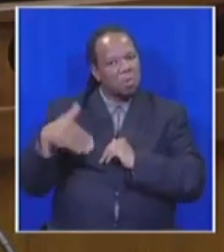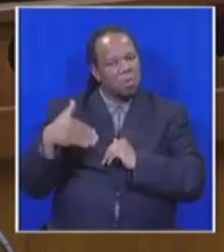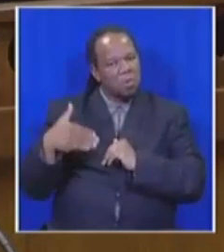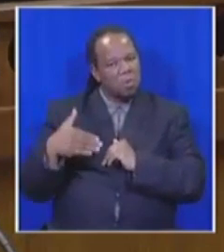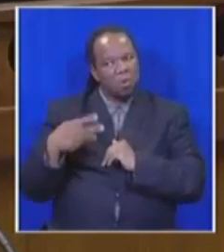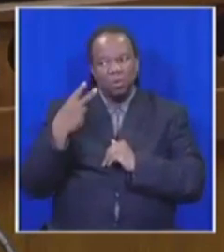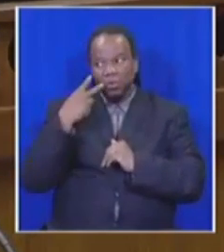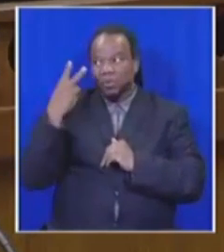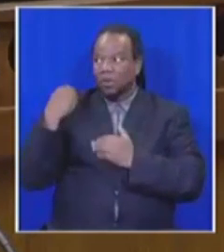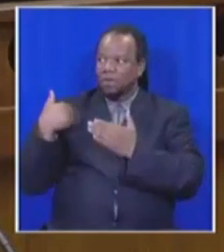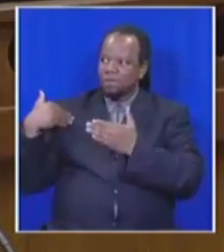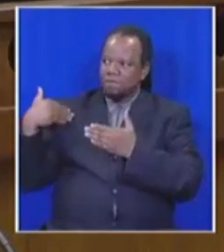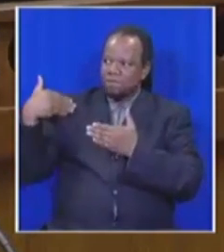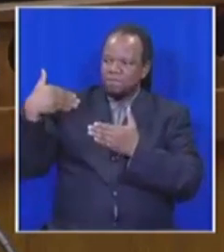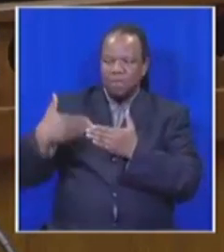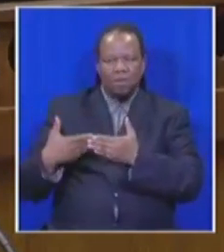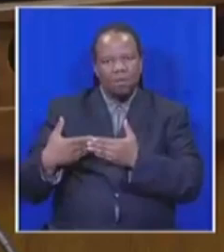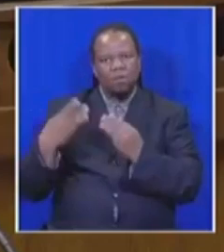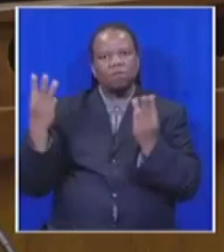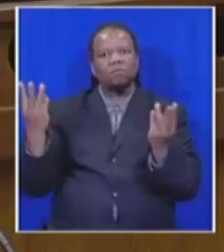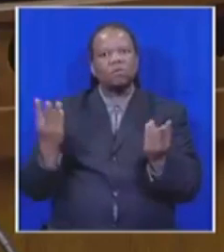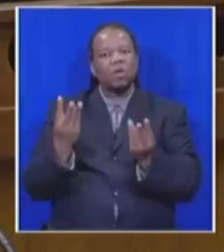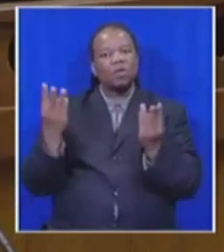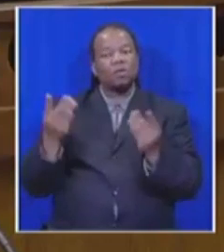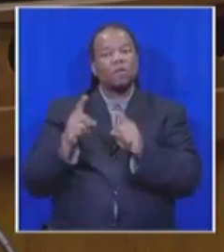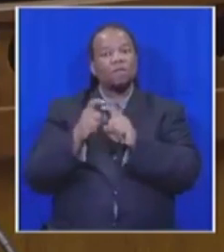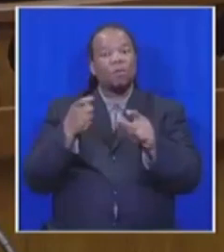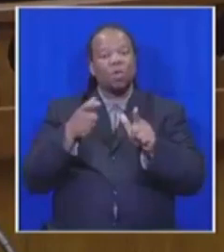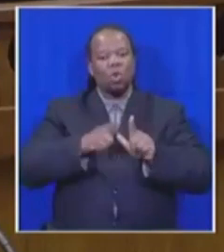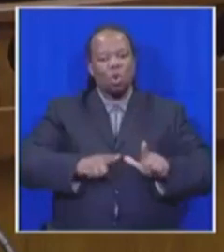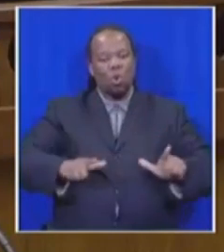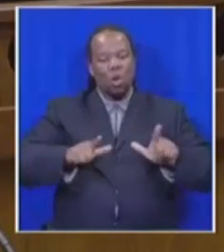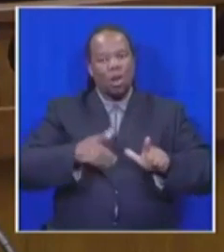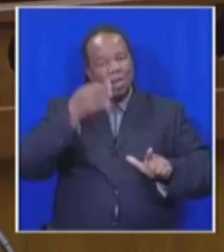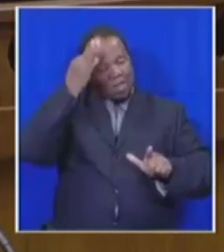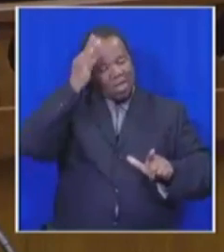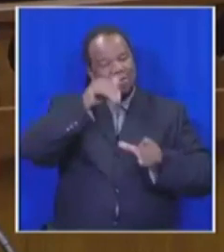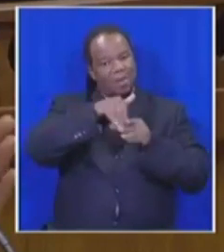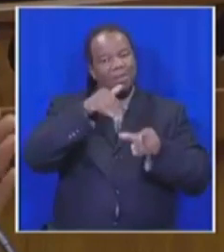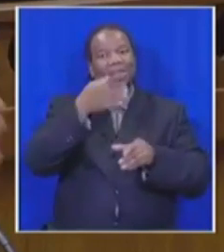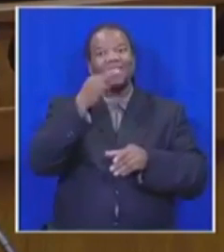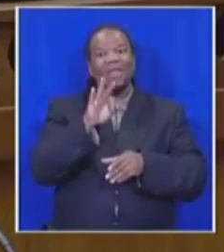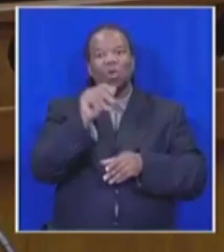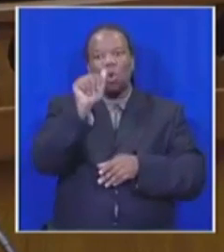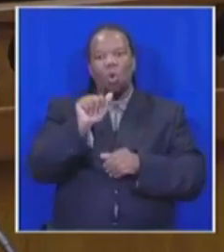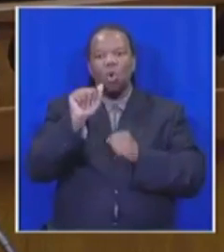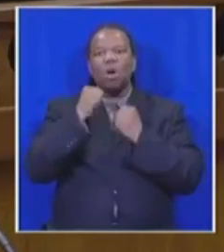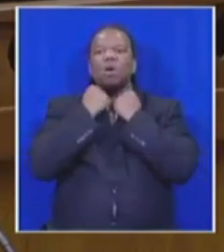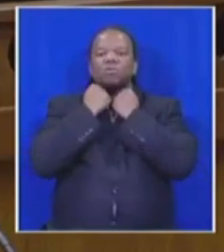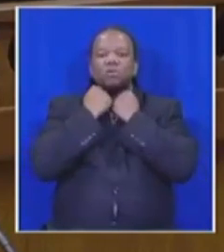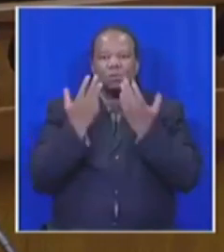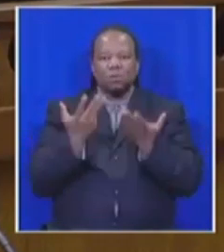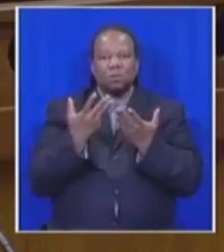are as a nation following the local government elections on the 3rd of August. Because make no